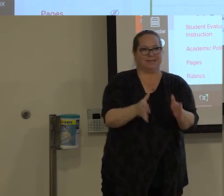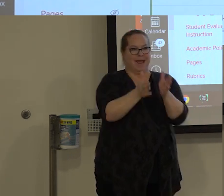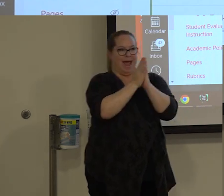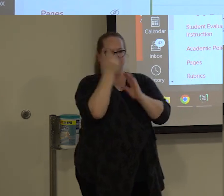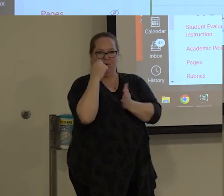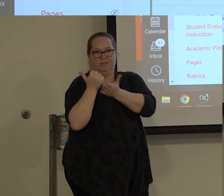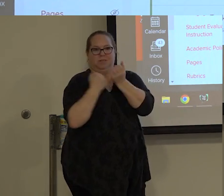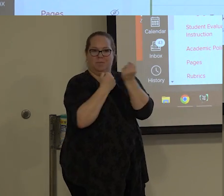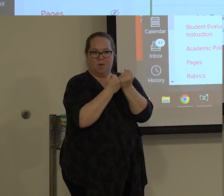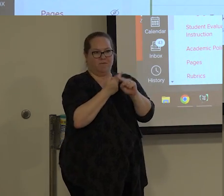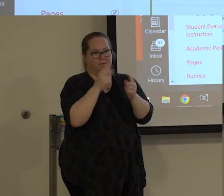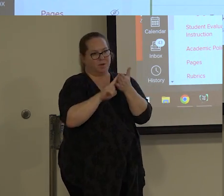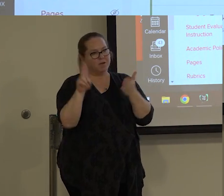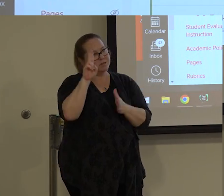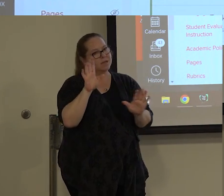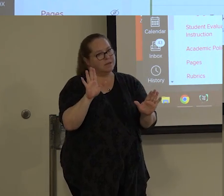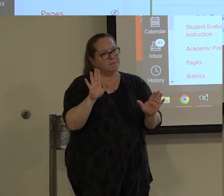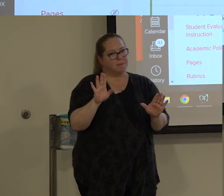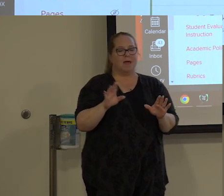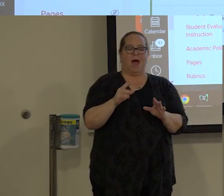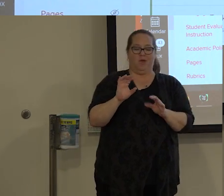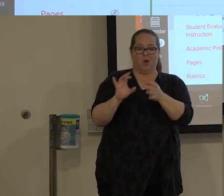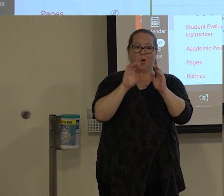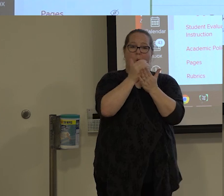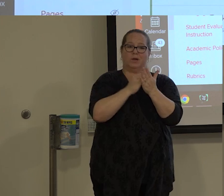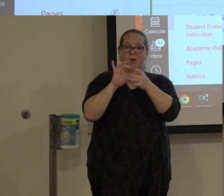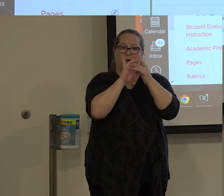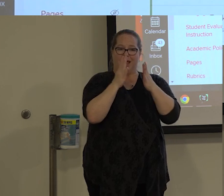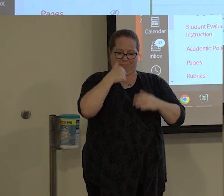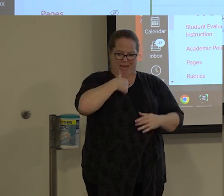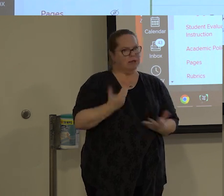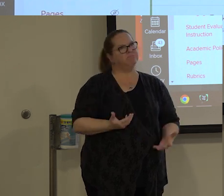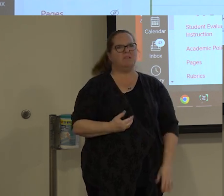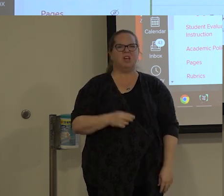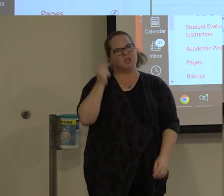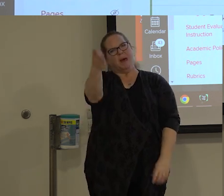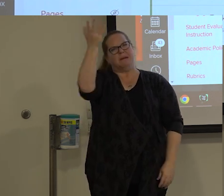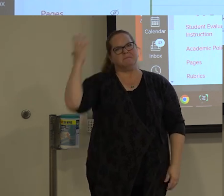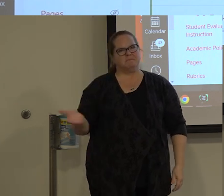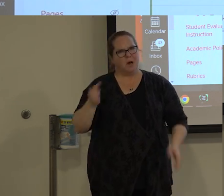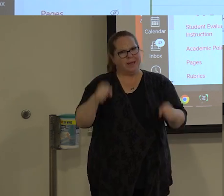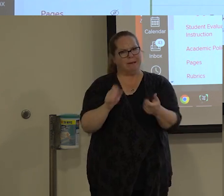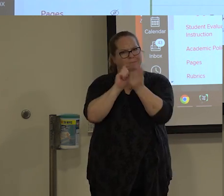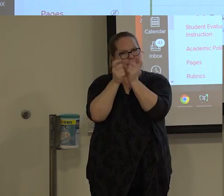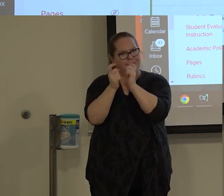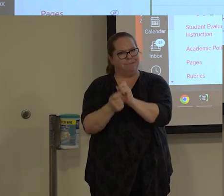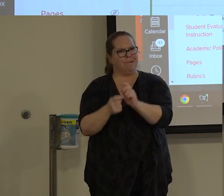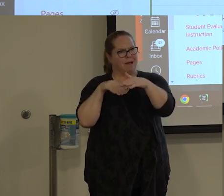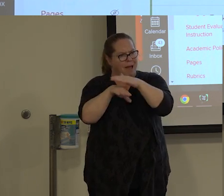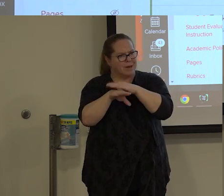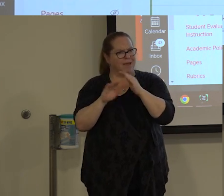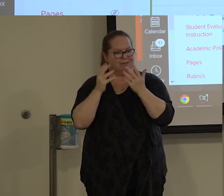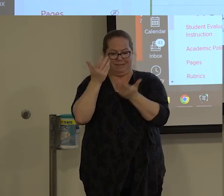university-sanctioned accommodations. And sure, the course coordinator in me says, well, tough. Here are all the ways that we can accommodate you. That's